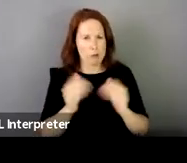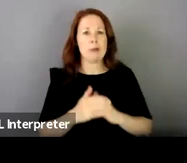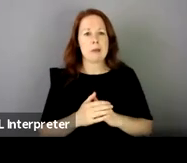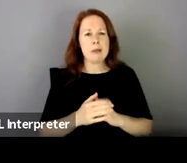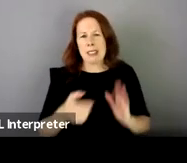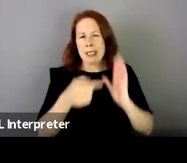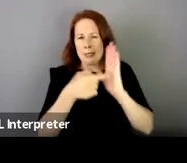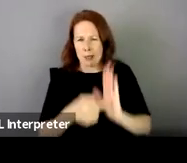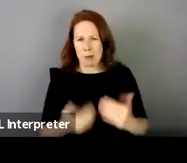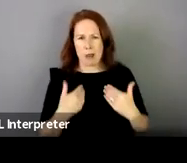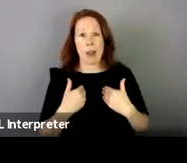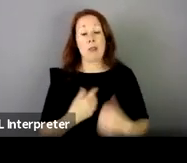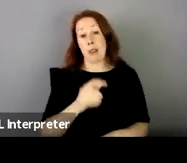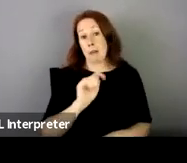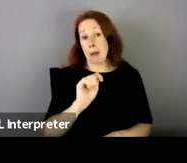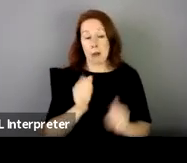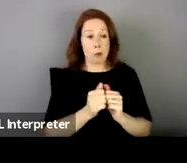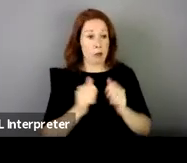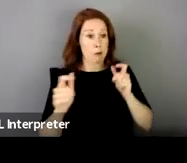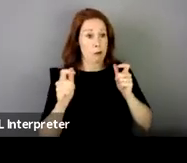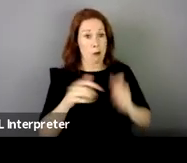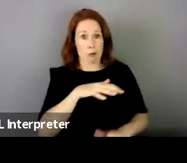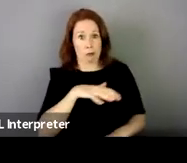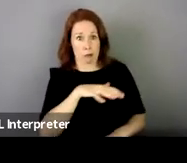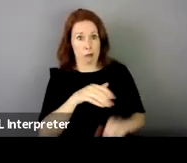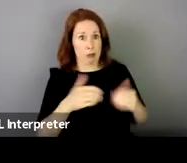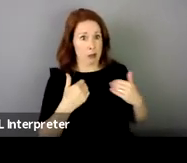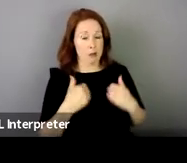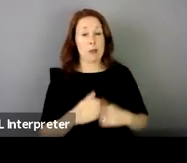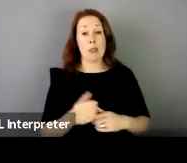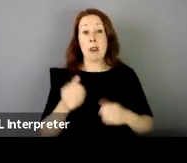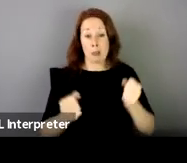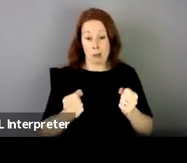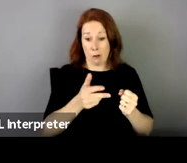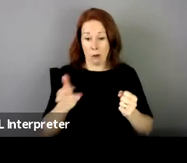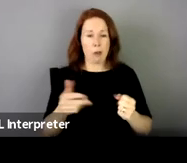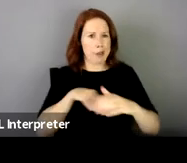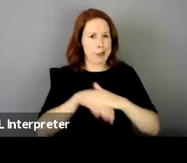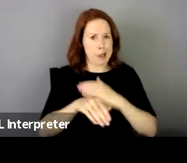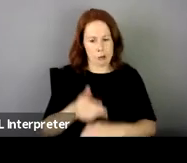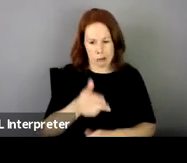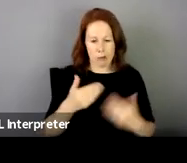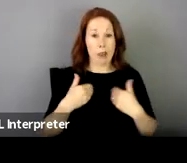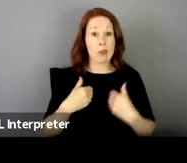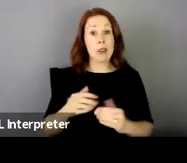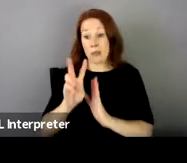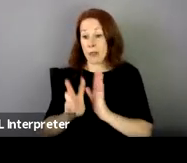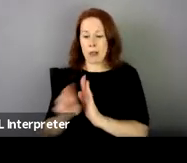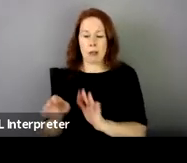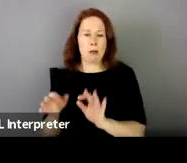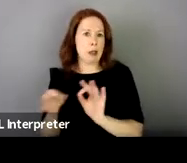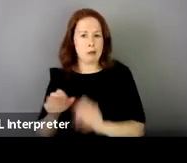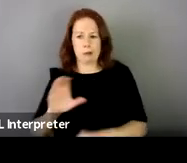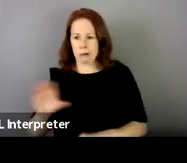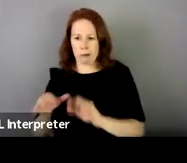name just a few: washrooms with large stalls, accessible parking, captioned videos. And the focus is